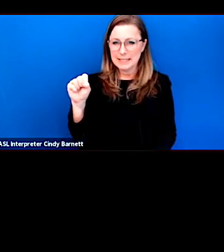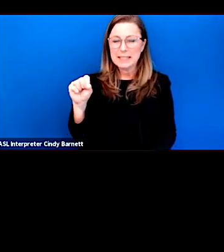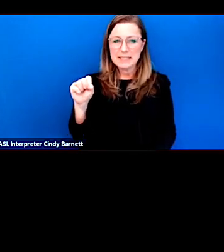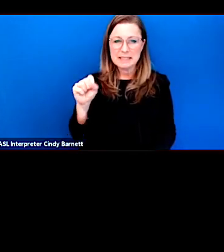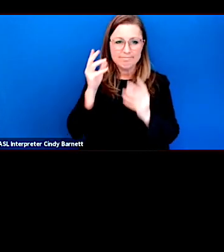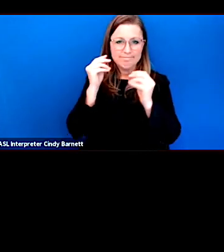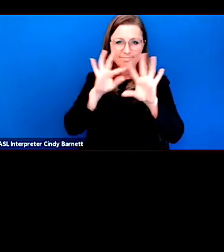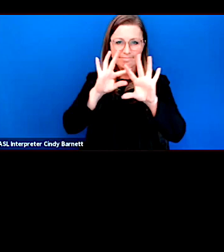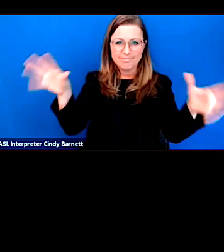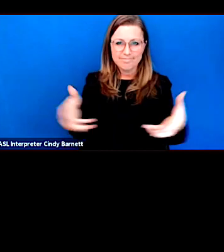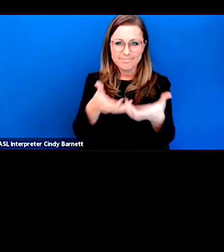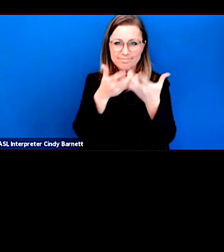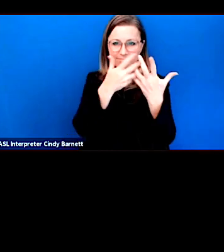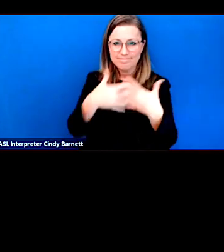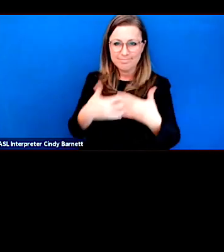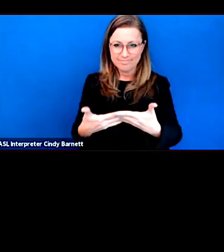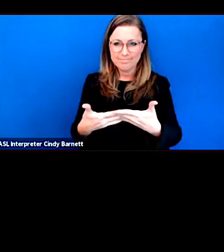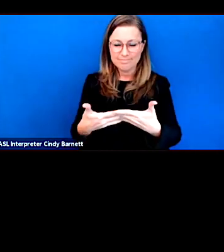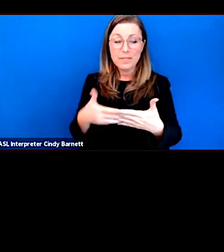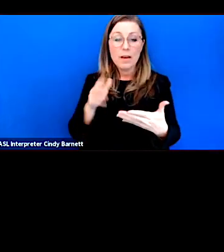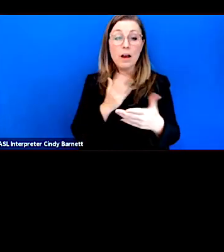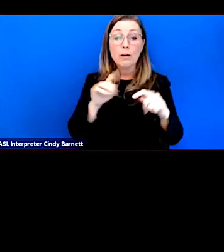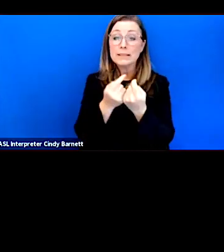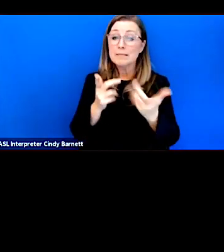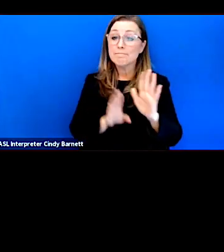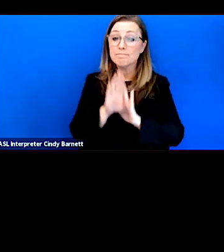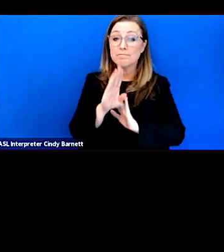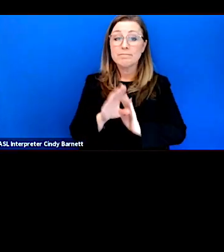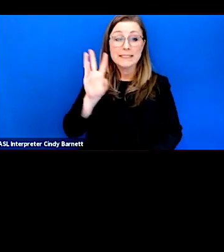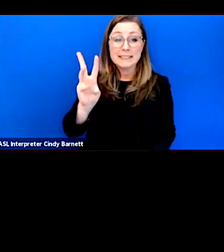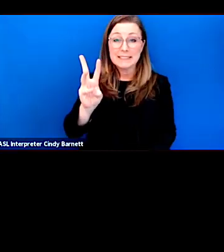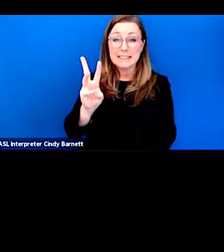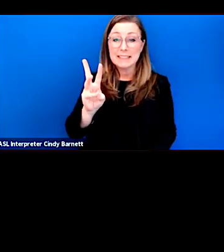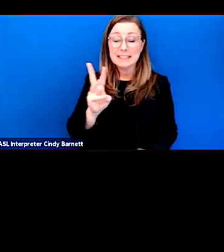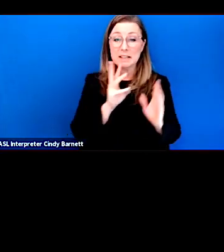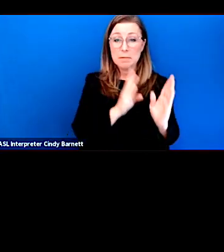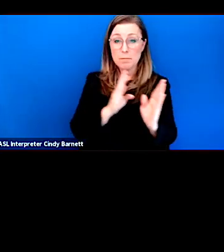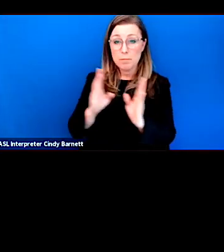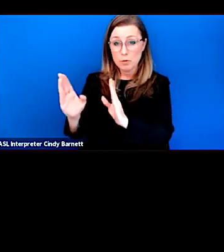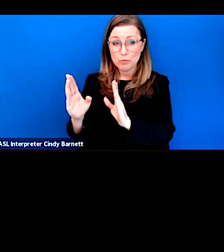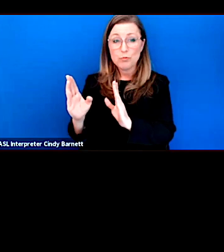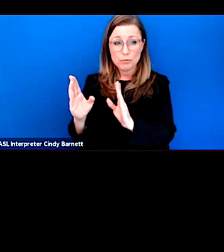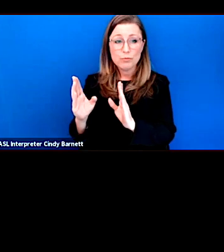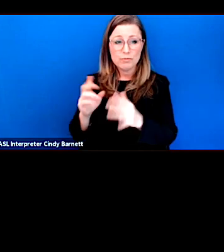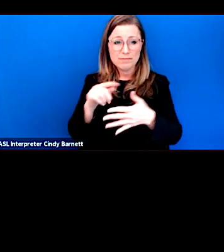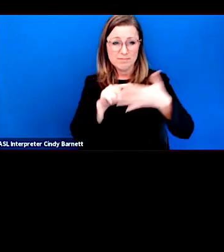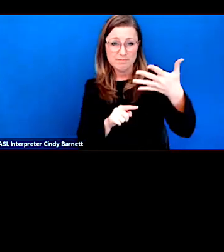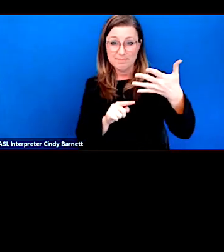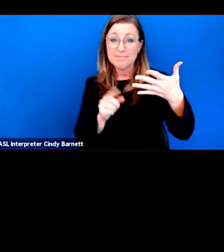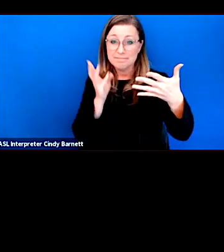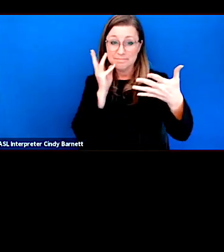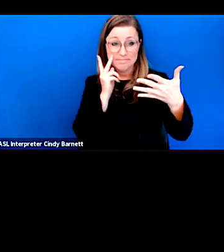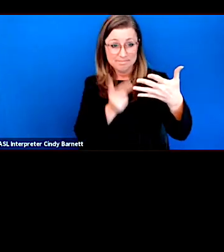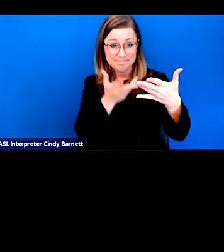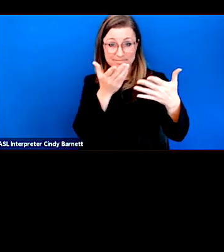Our team has designed a series of 6 modules. These modules listed here will give participants the